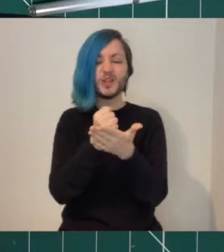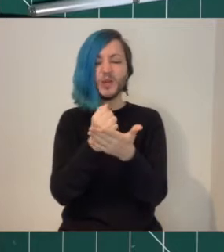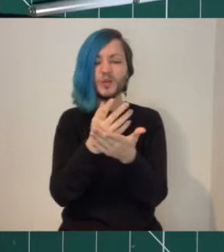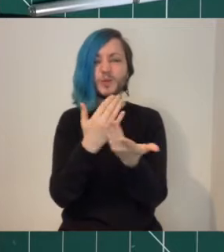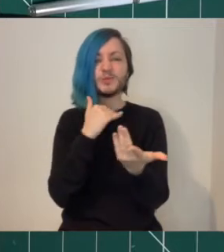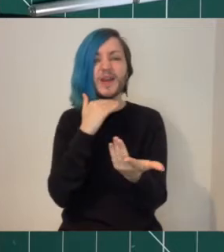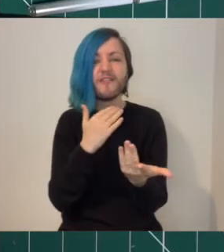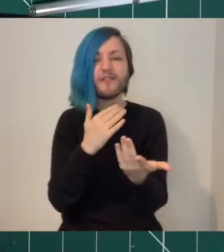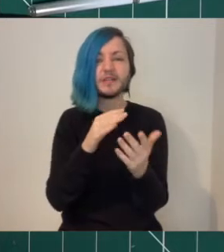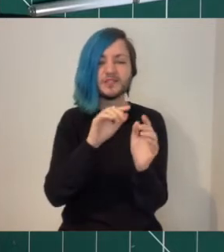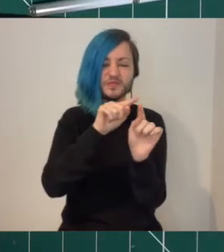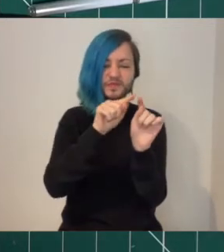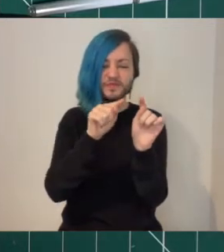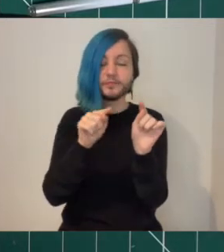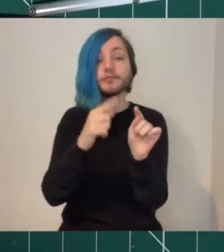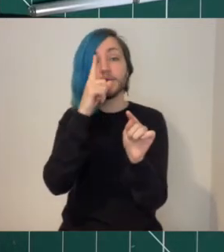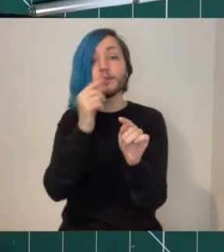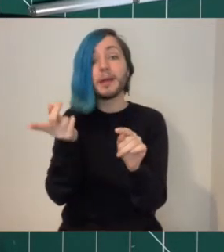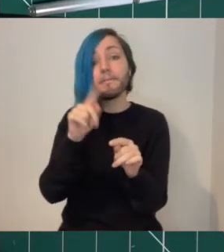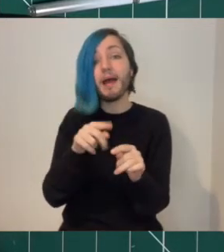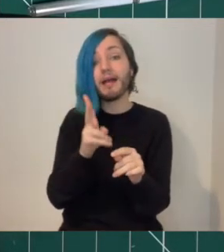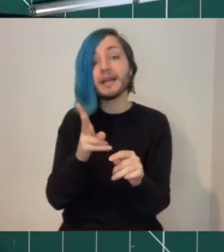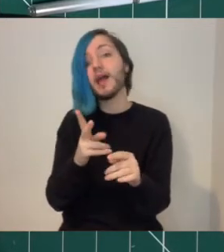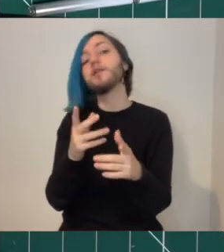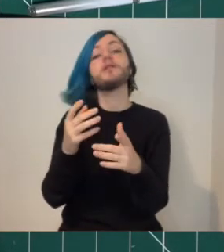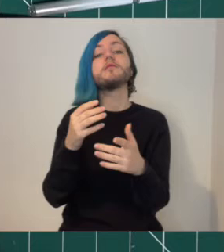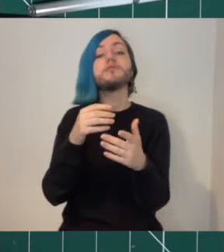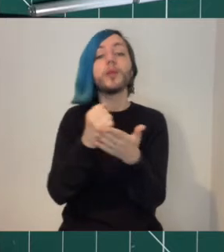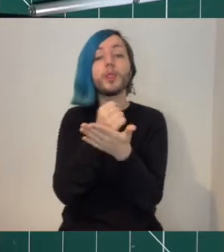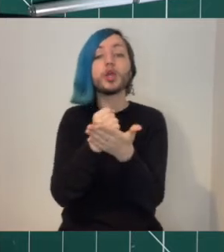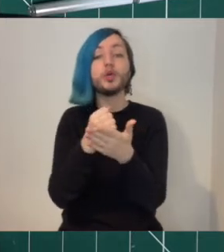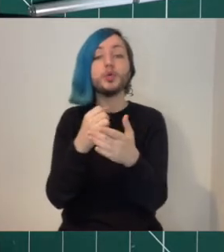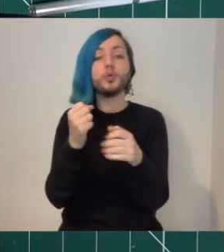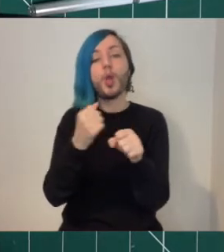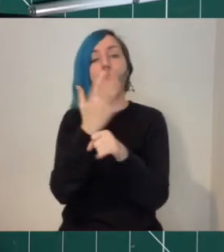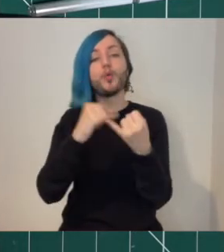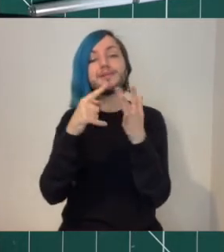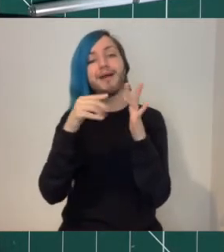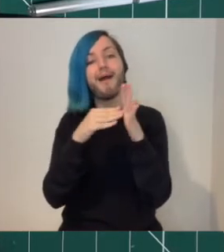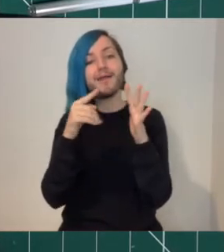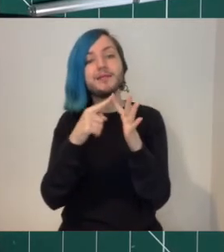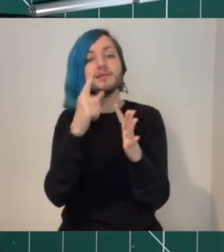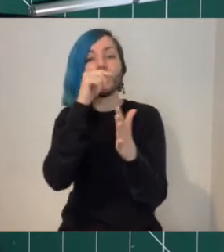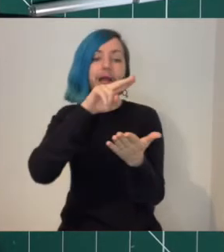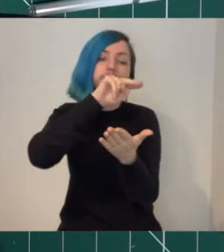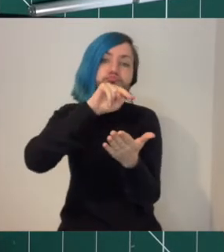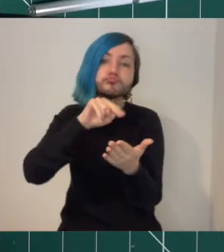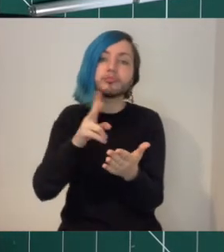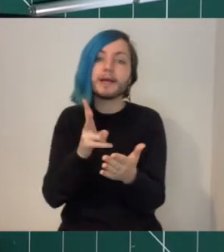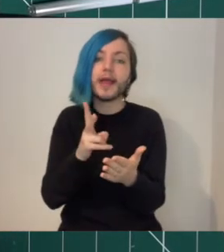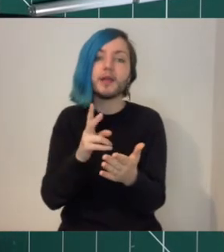quite stuck to it, you can go back with your glue, the gold size, and just touch it up with a